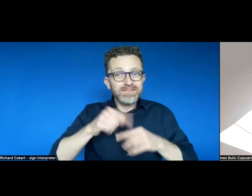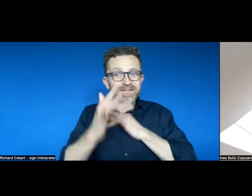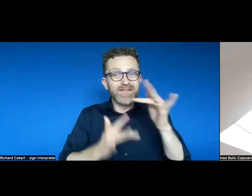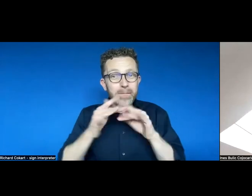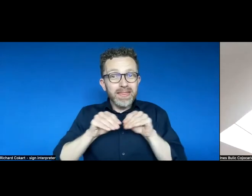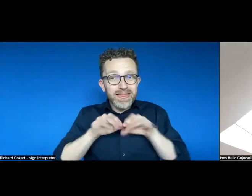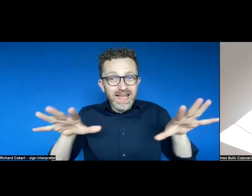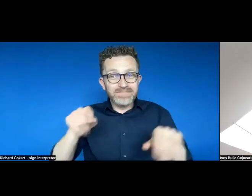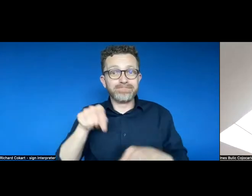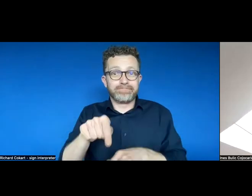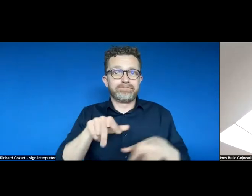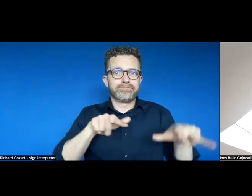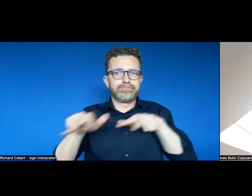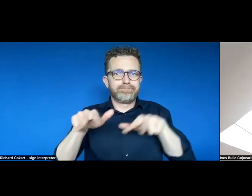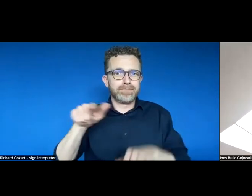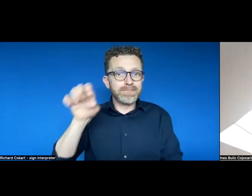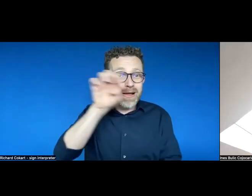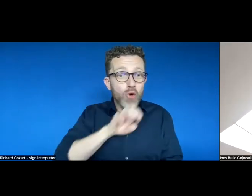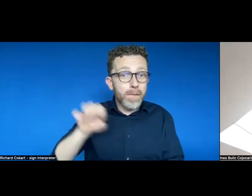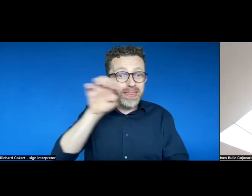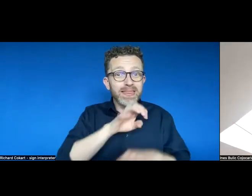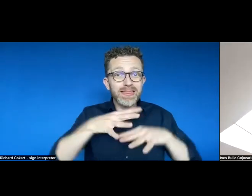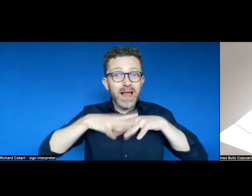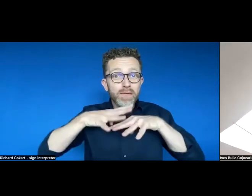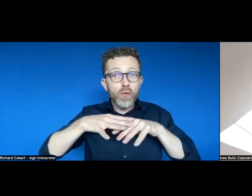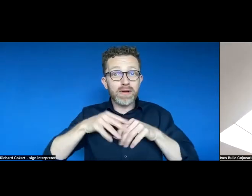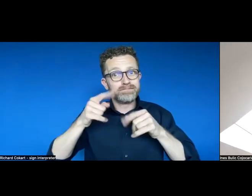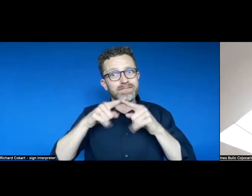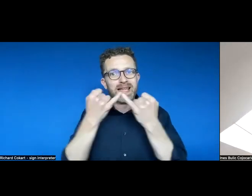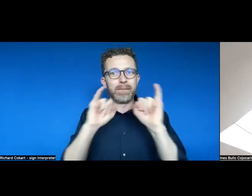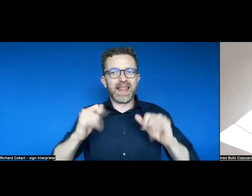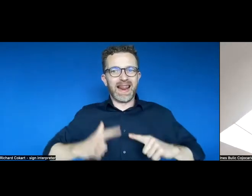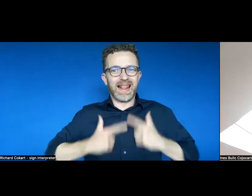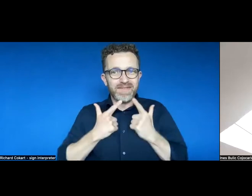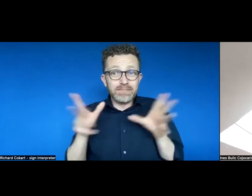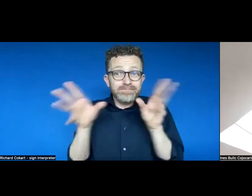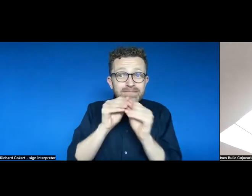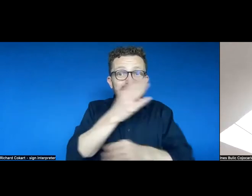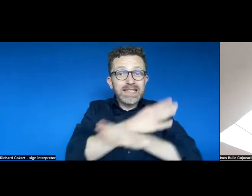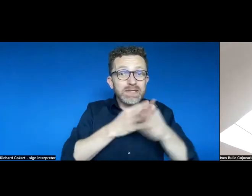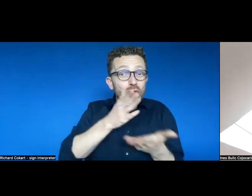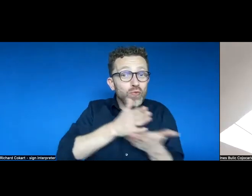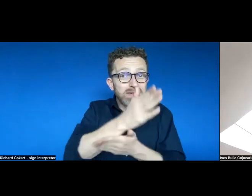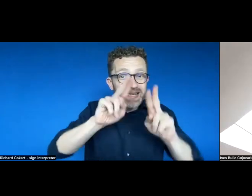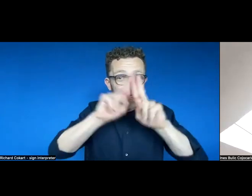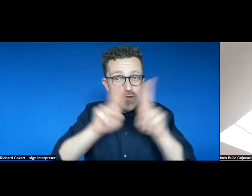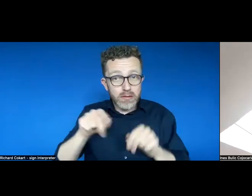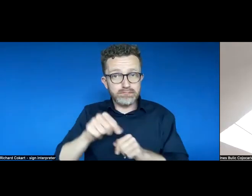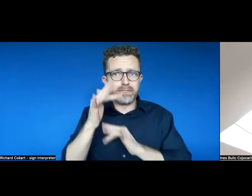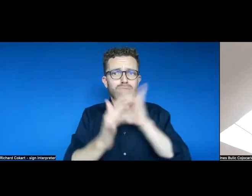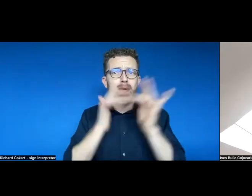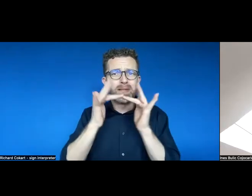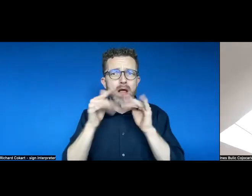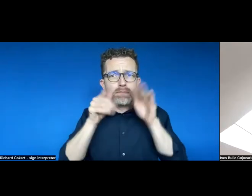Living Day, the 5th of May, which this year is dedicated to children and youth with